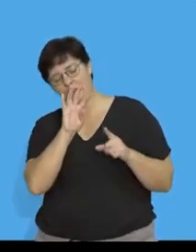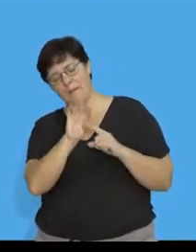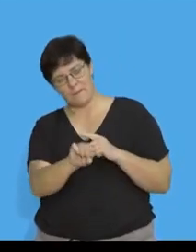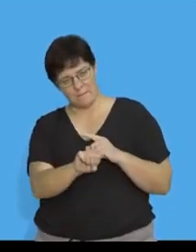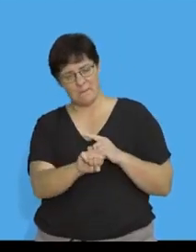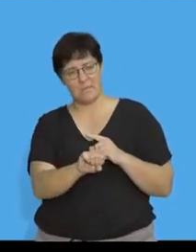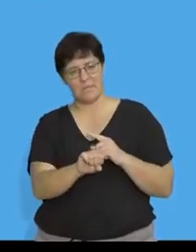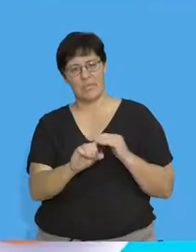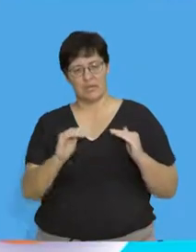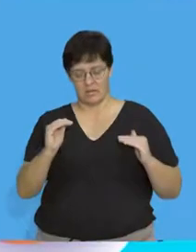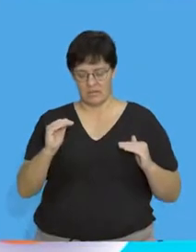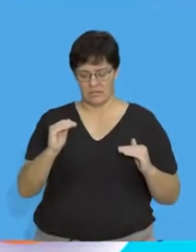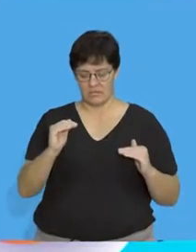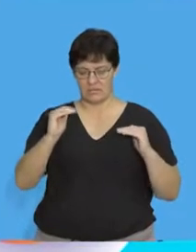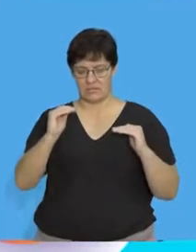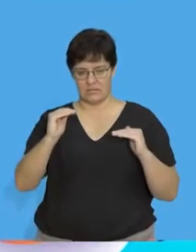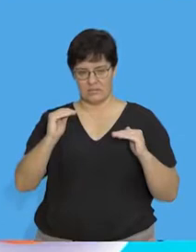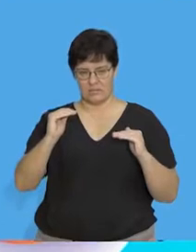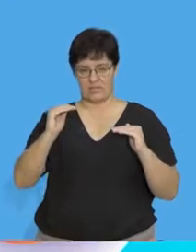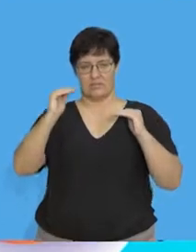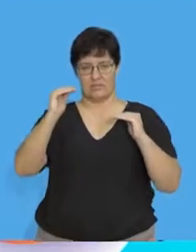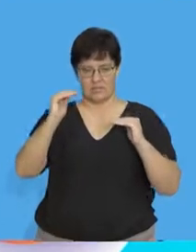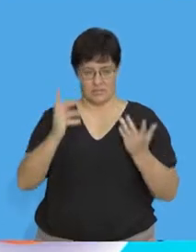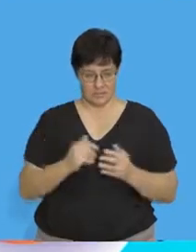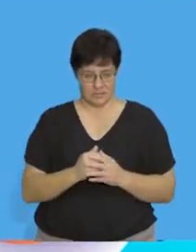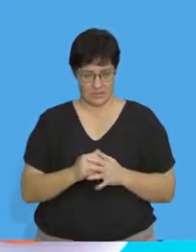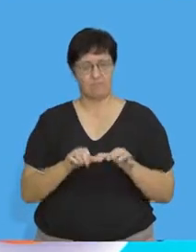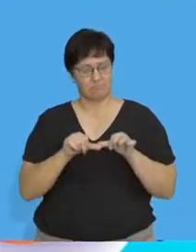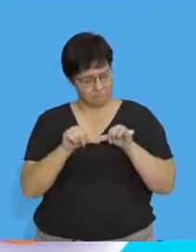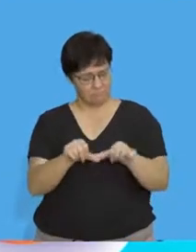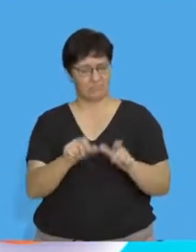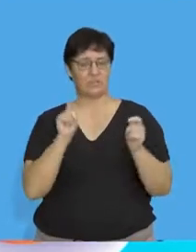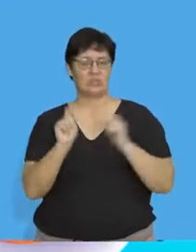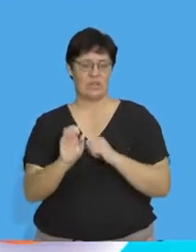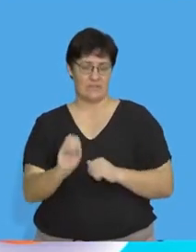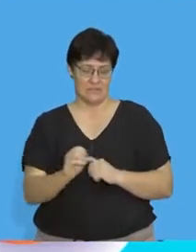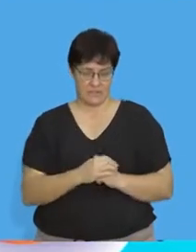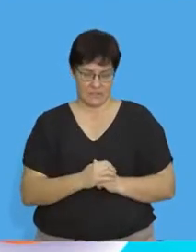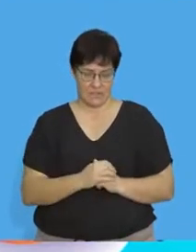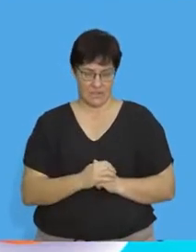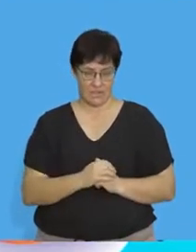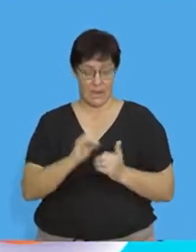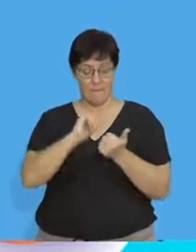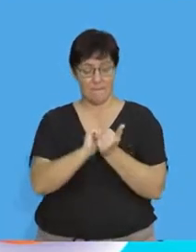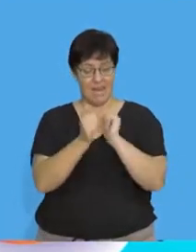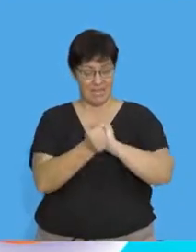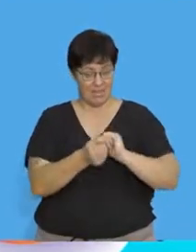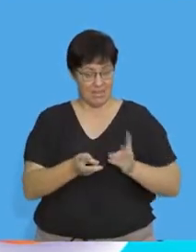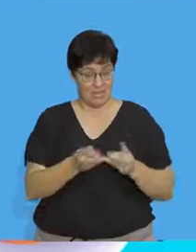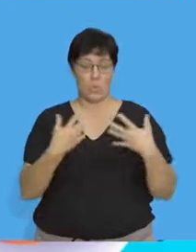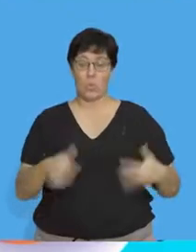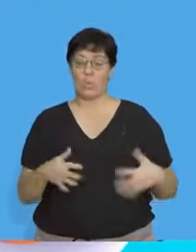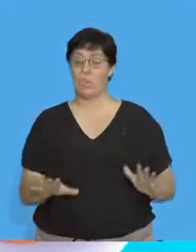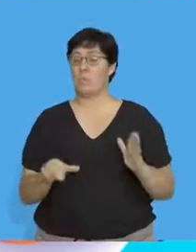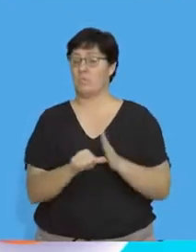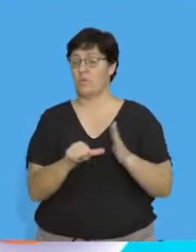looks very much like these are directly proportional values. But what does the graph look like? And can